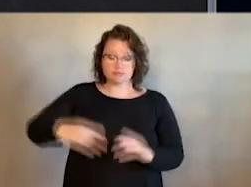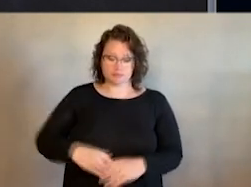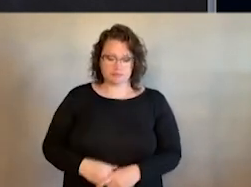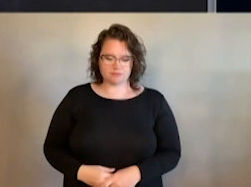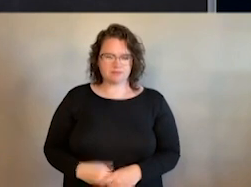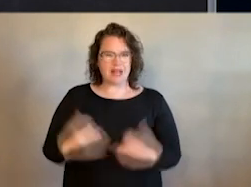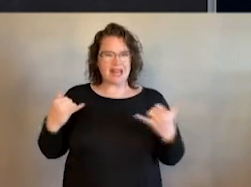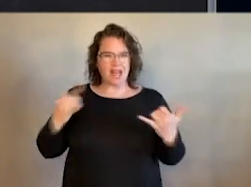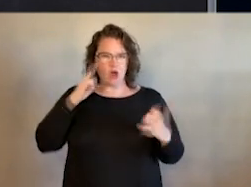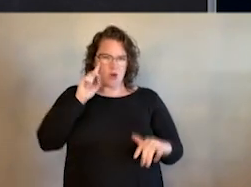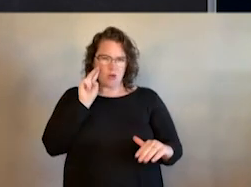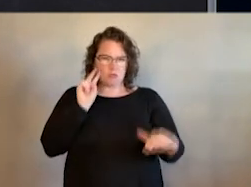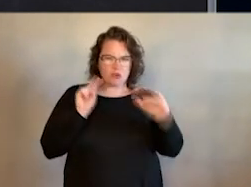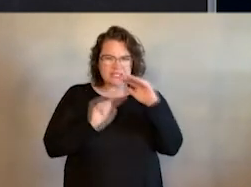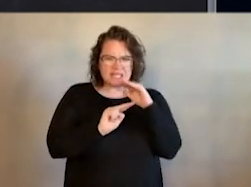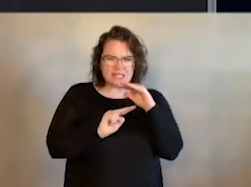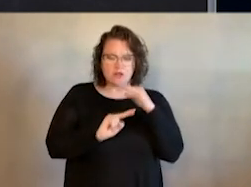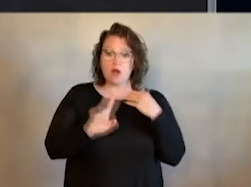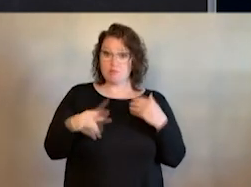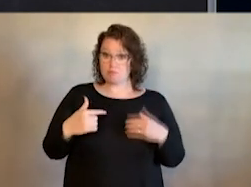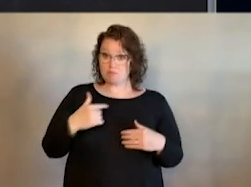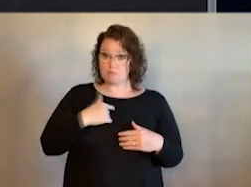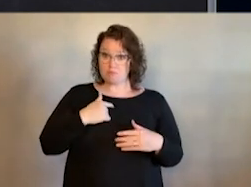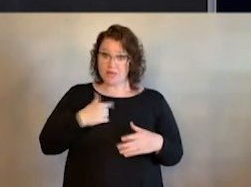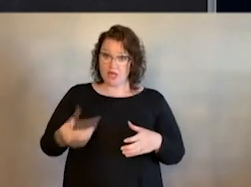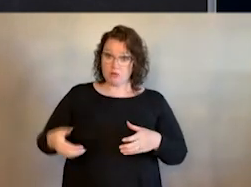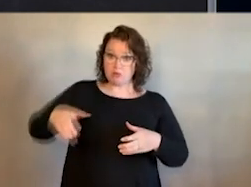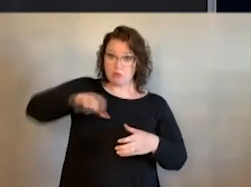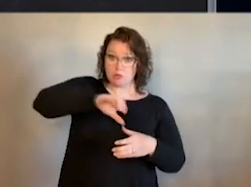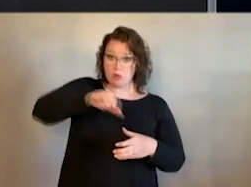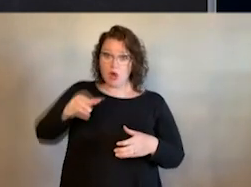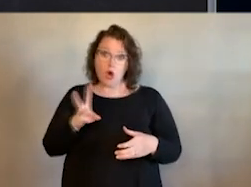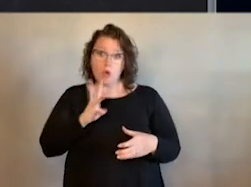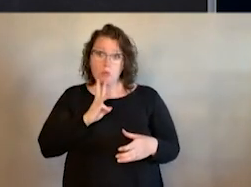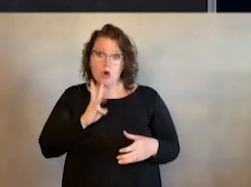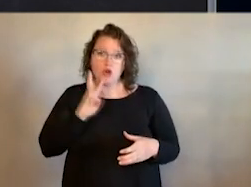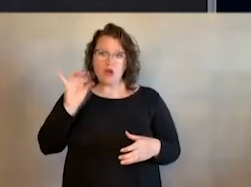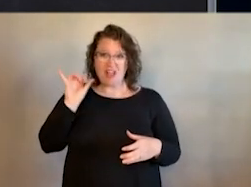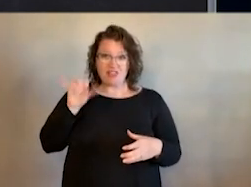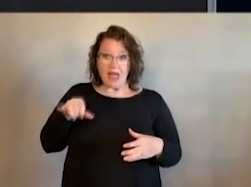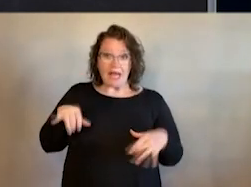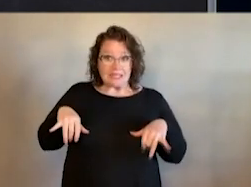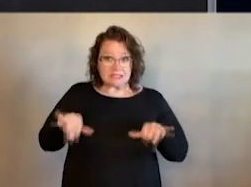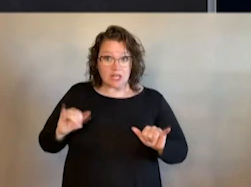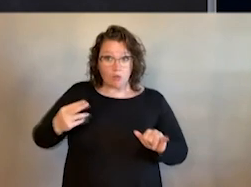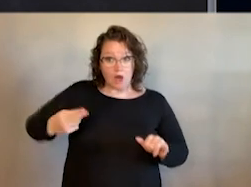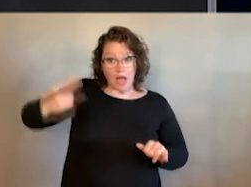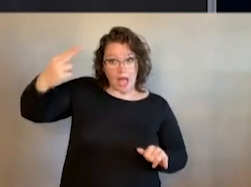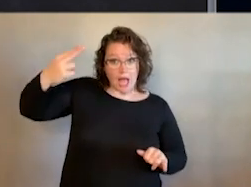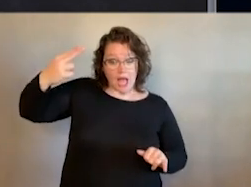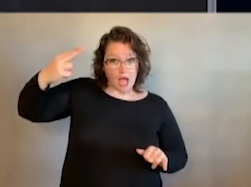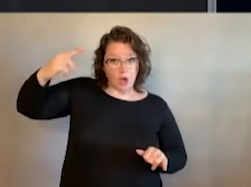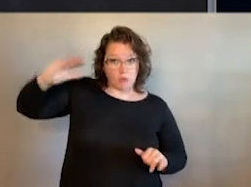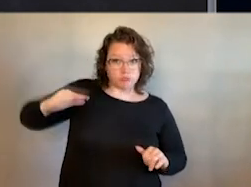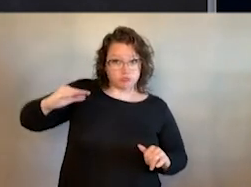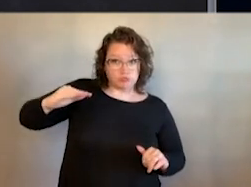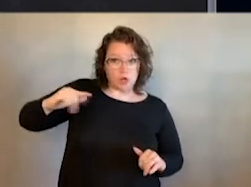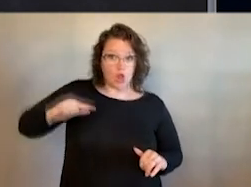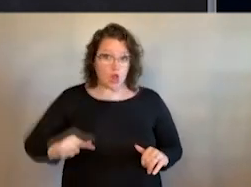Let's make a prediction. What do you think will happen to the pitch if I add water? What will happen if I take some away?